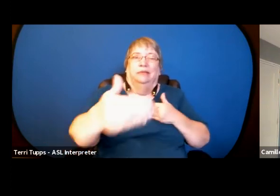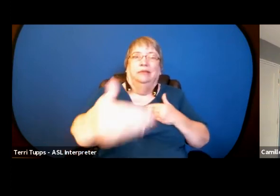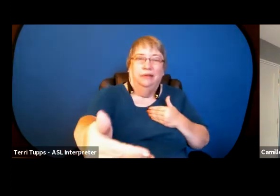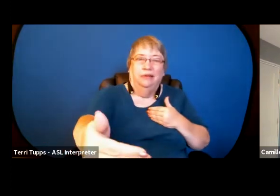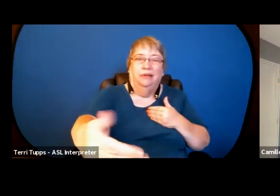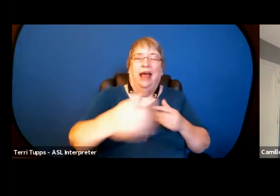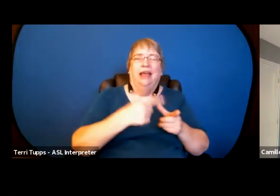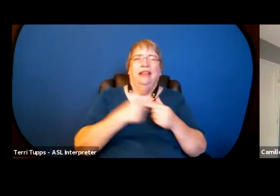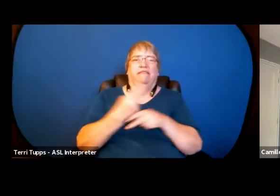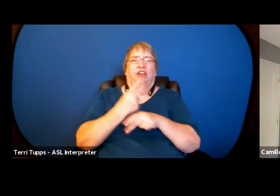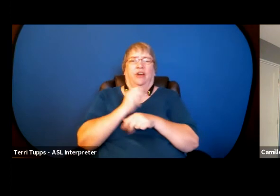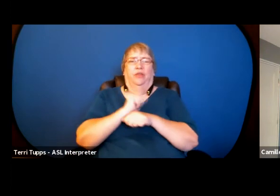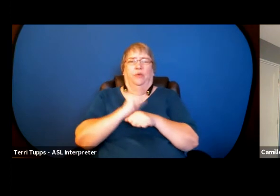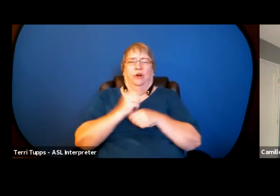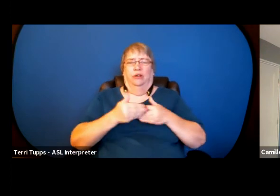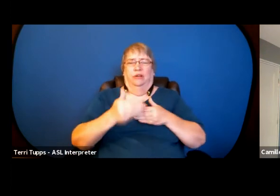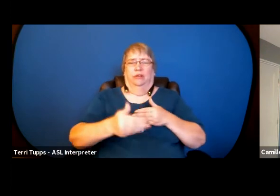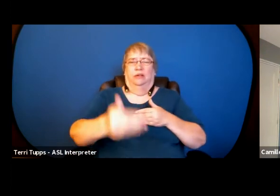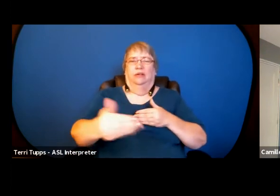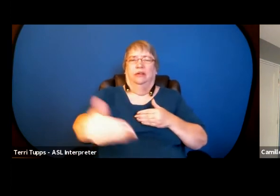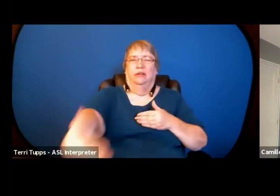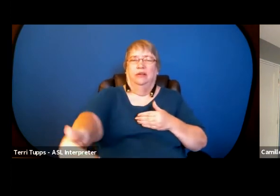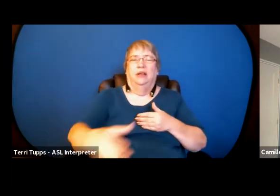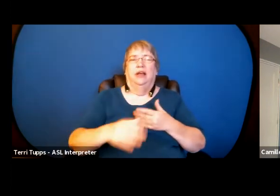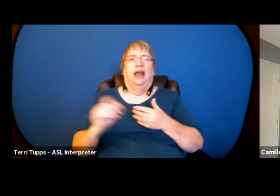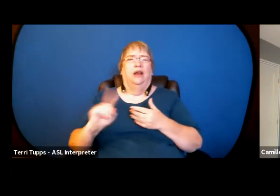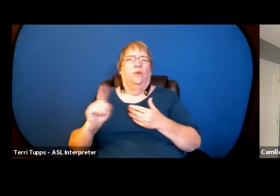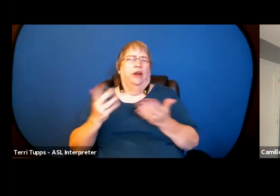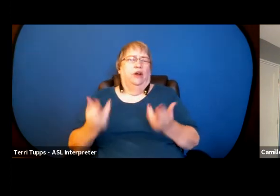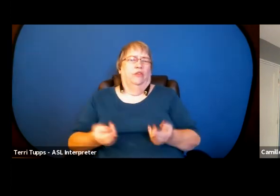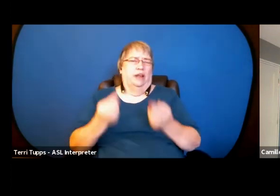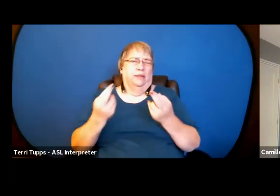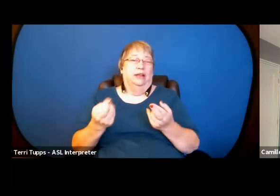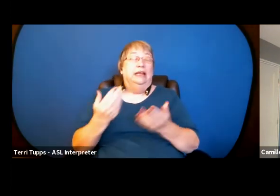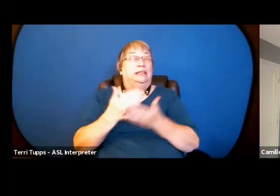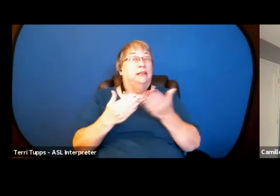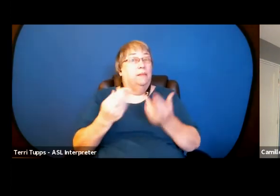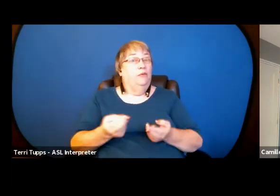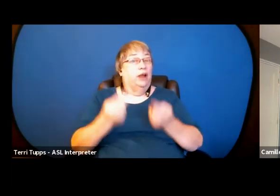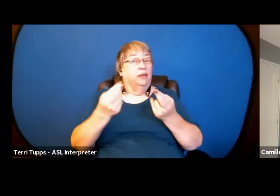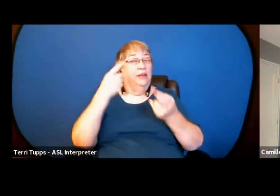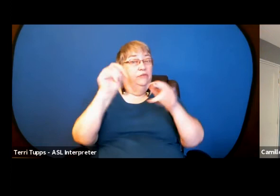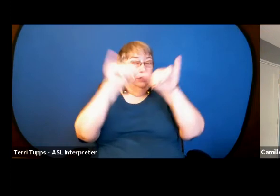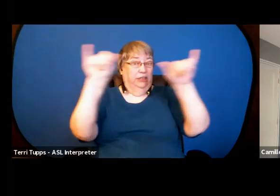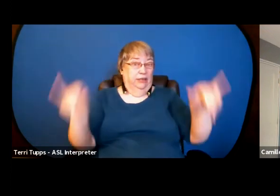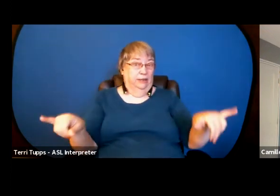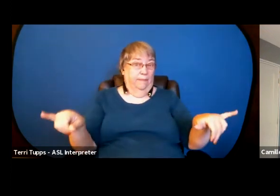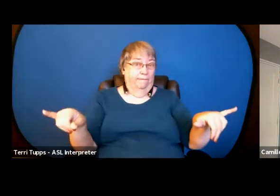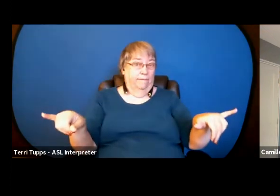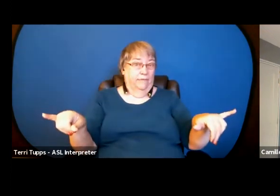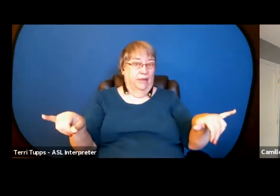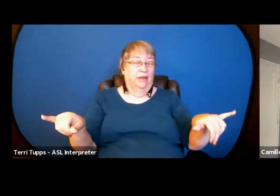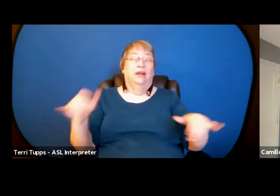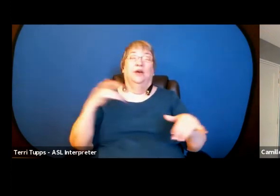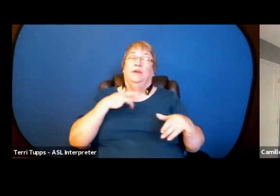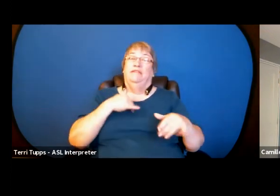then where those specific solutions and recommendations are. So some of them are systemic recommendations that we think needs to happen across